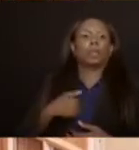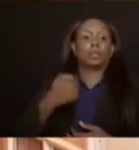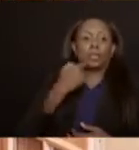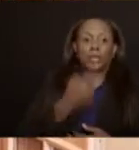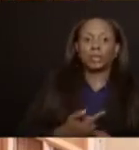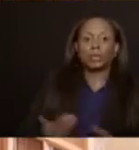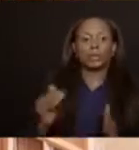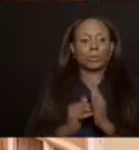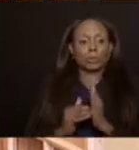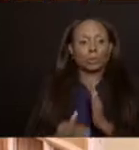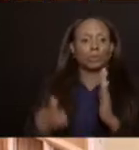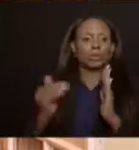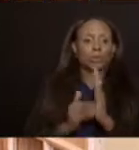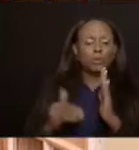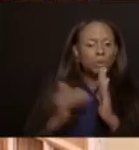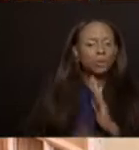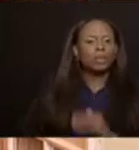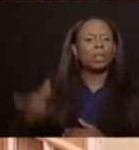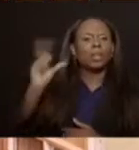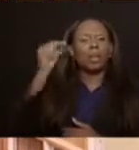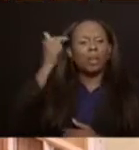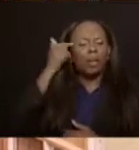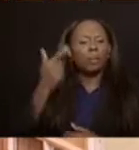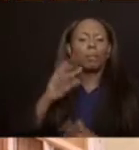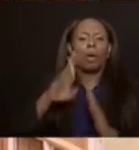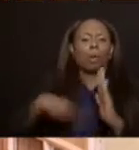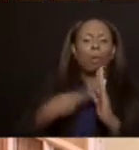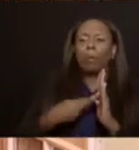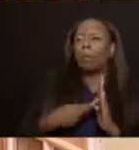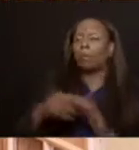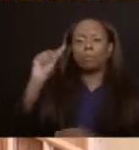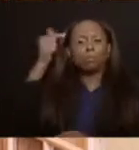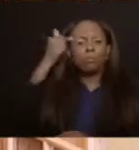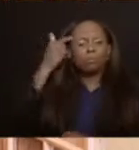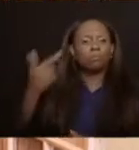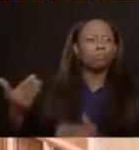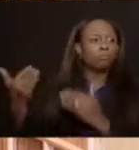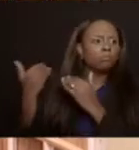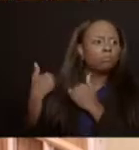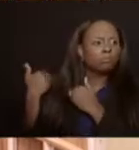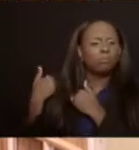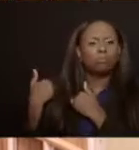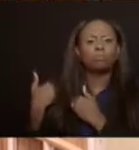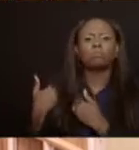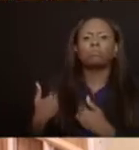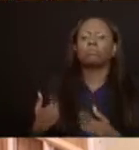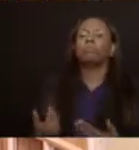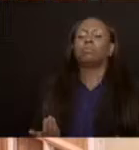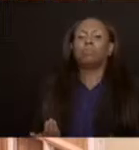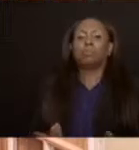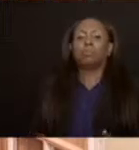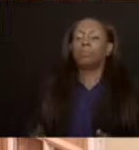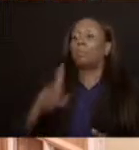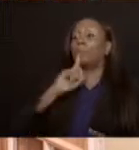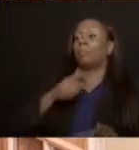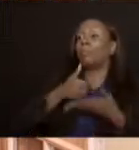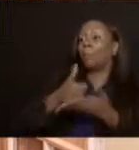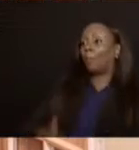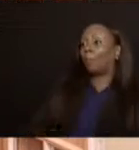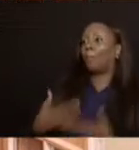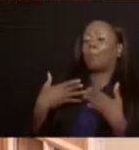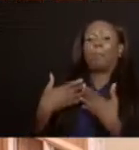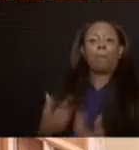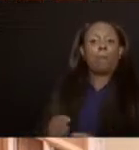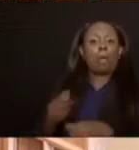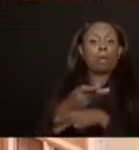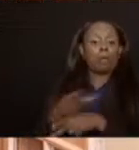the government's role has been to provide the enabling environment and to meet the requests of the healthcare system, whether